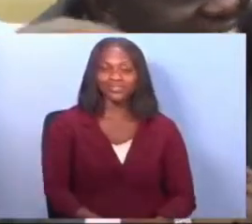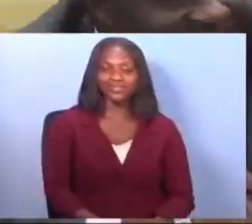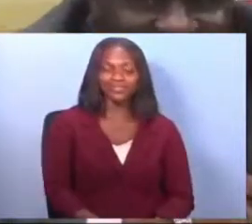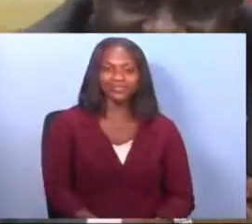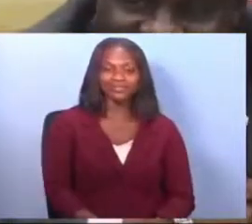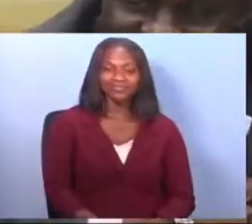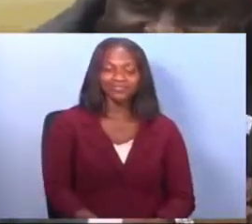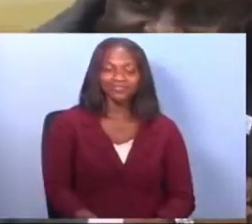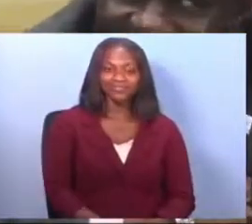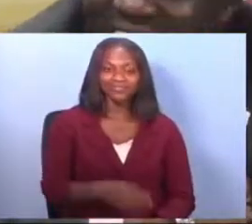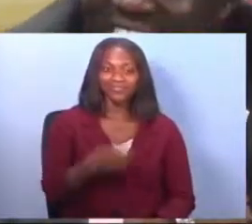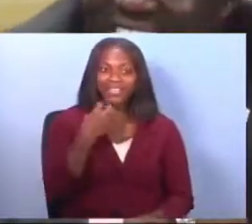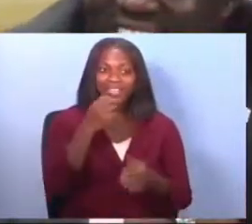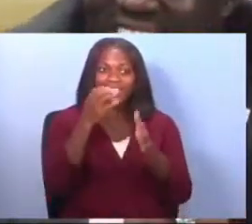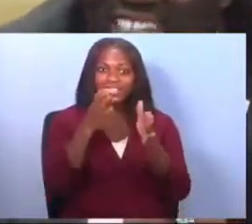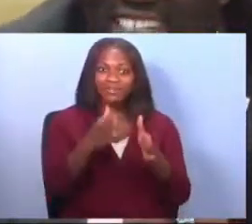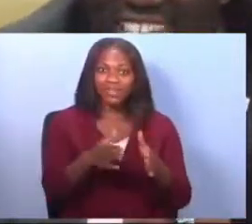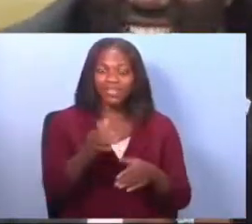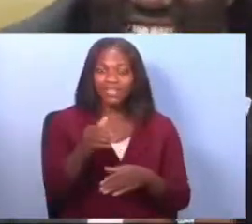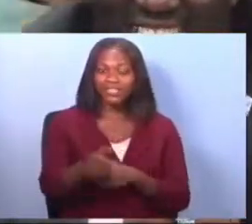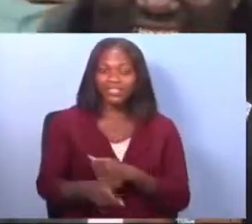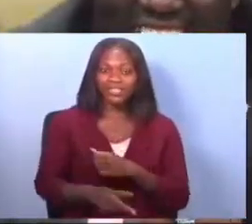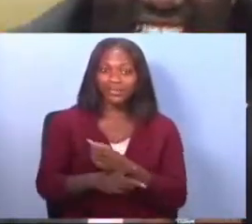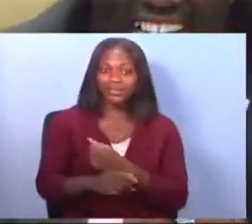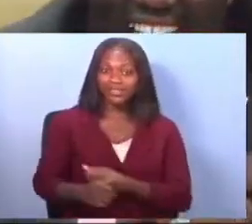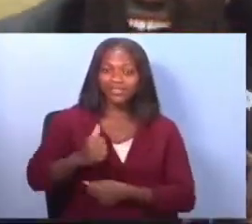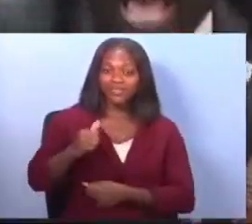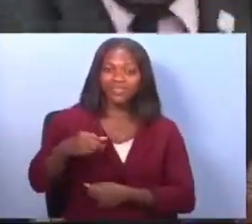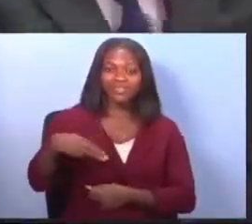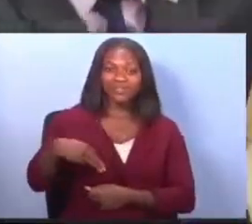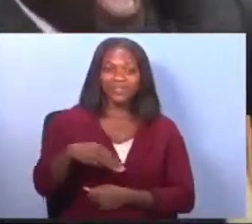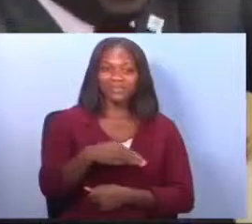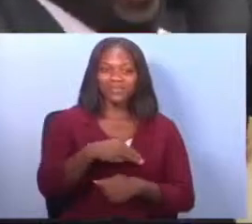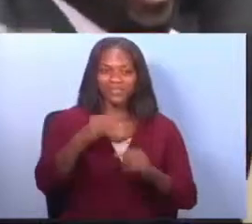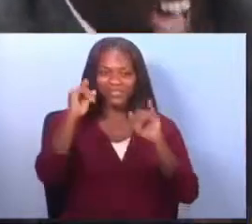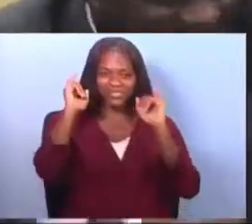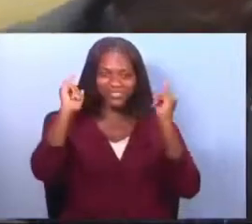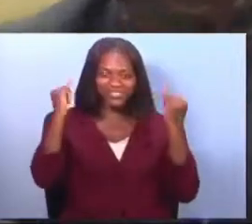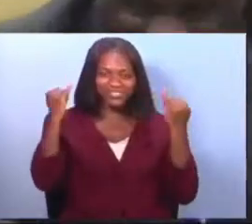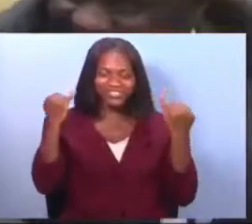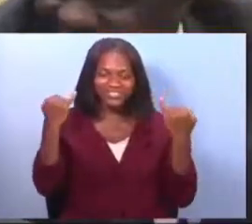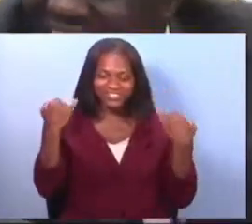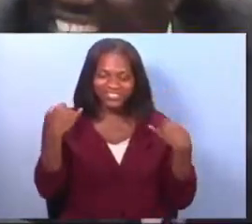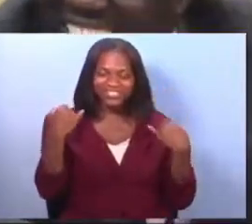Mr. Speaker, they made me the deputy ranking member of the Judicial Committee.